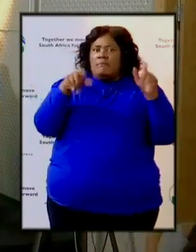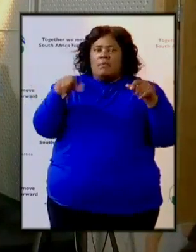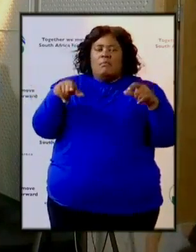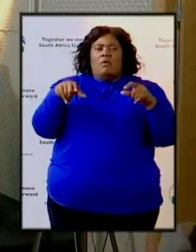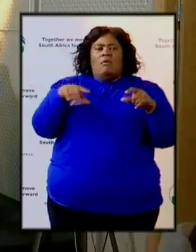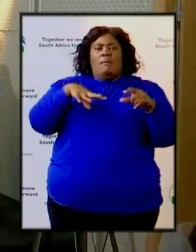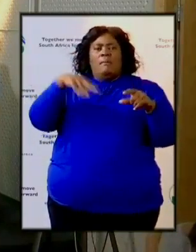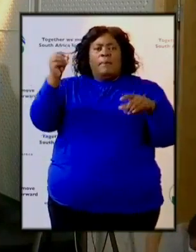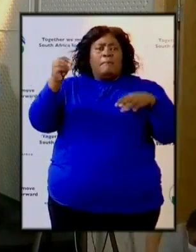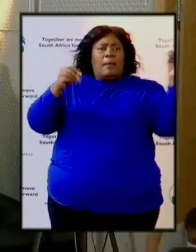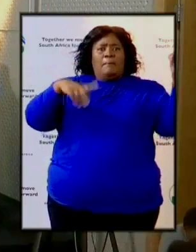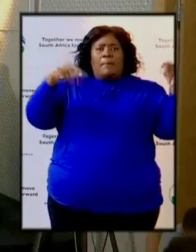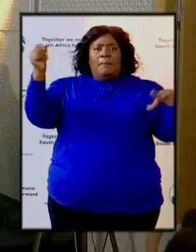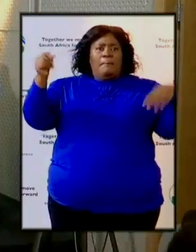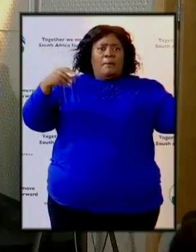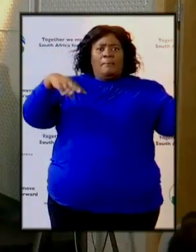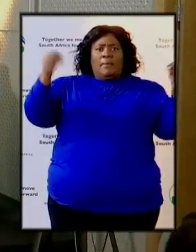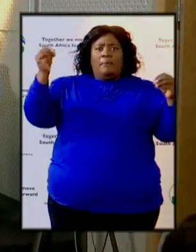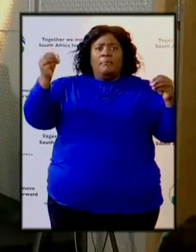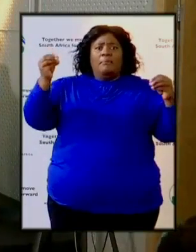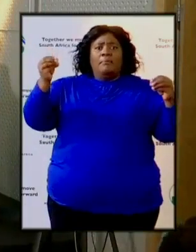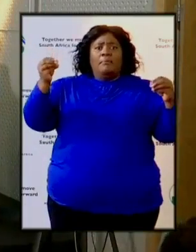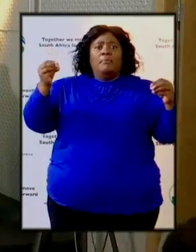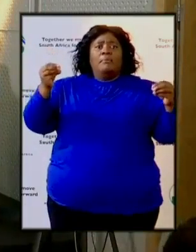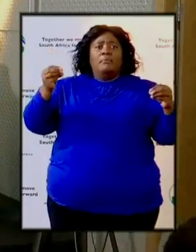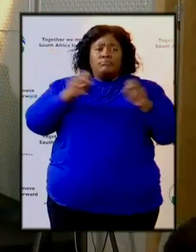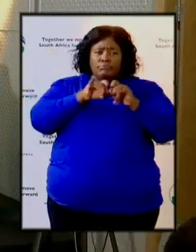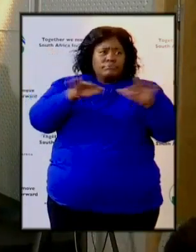on the streets. So